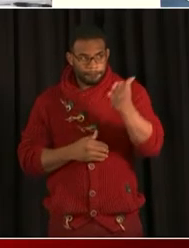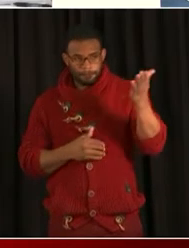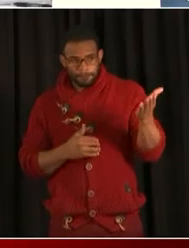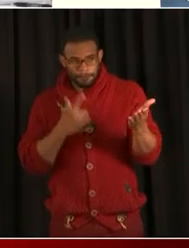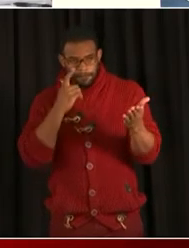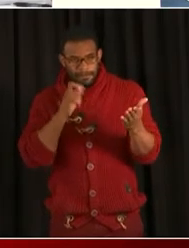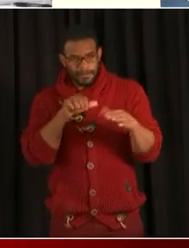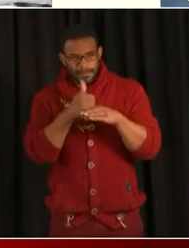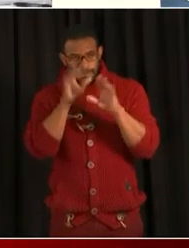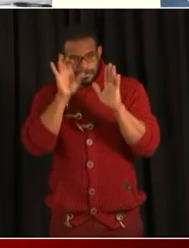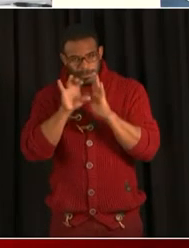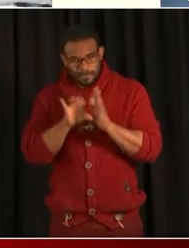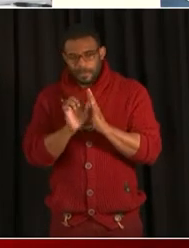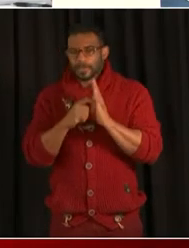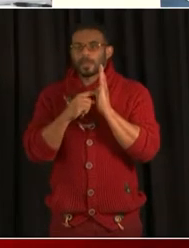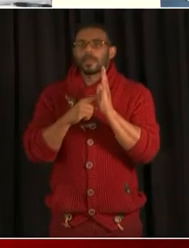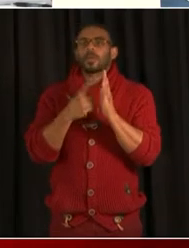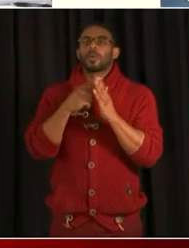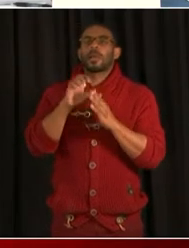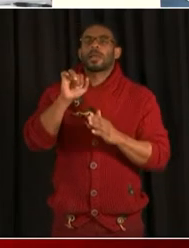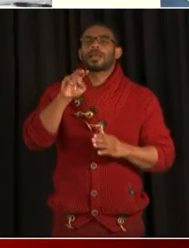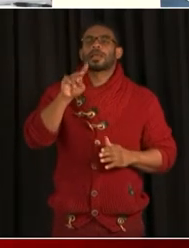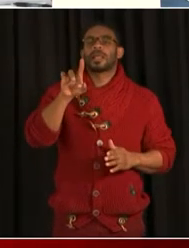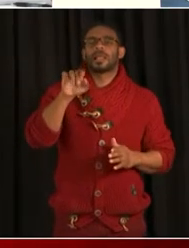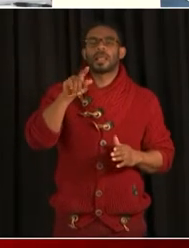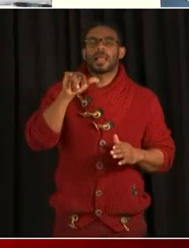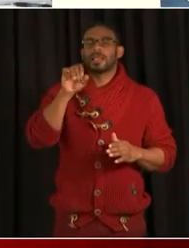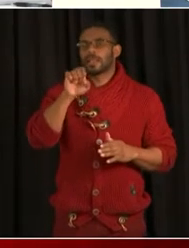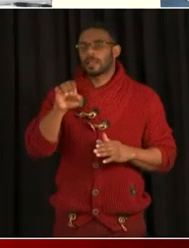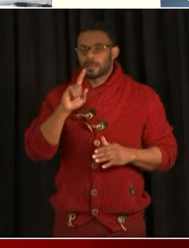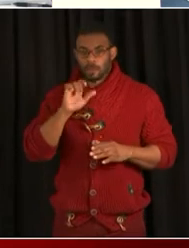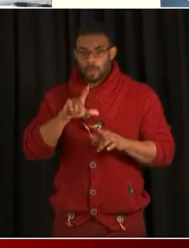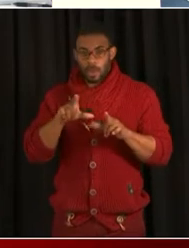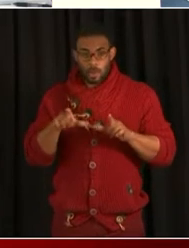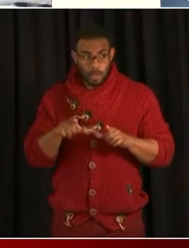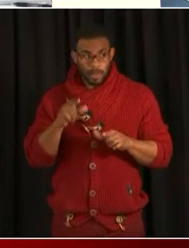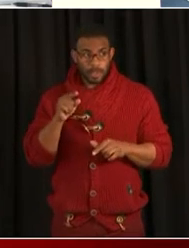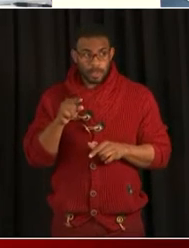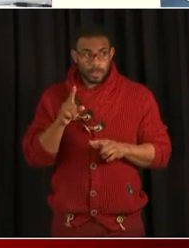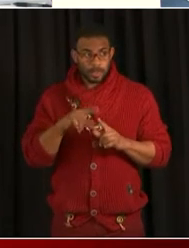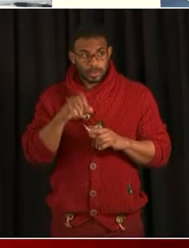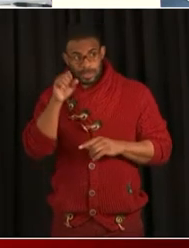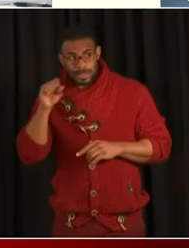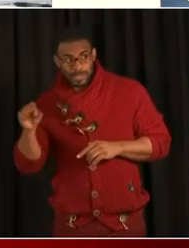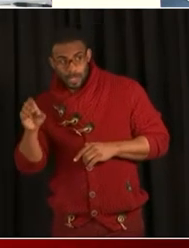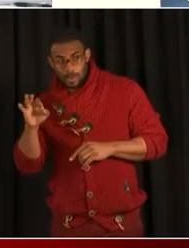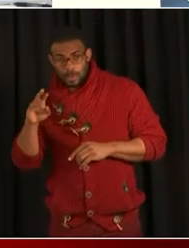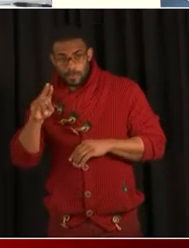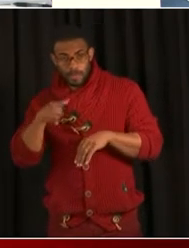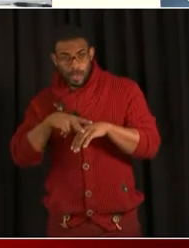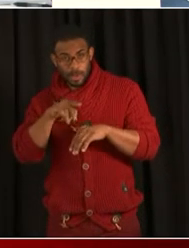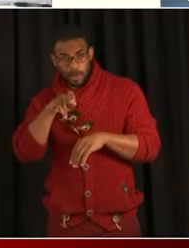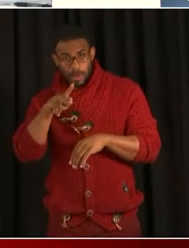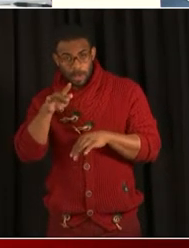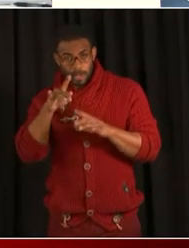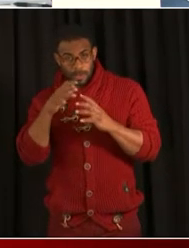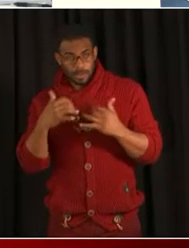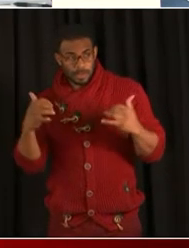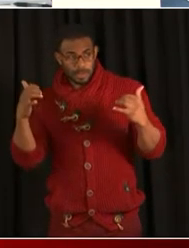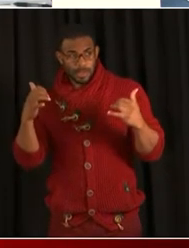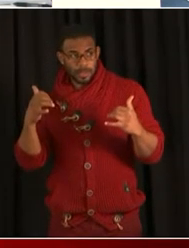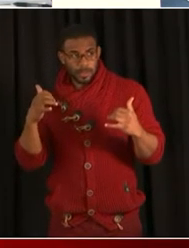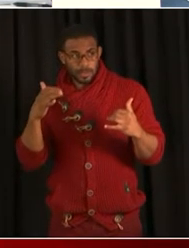And these are just a set of images that shows what SANDLOT Southeast is. We are located to the south of National Park